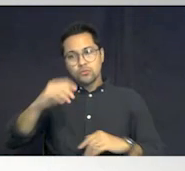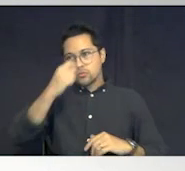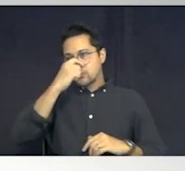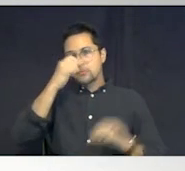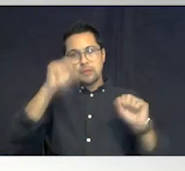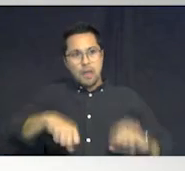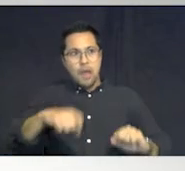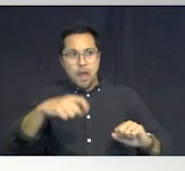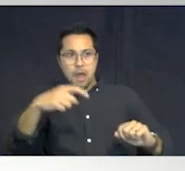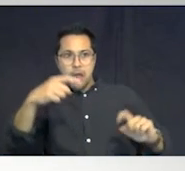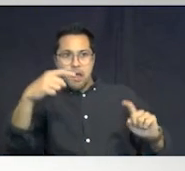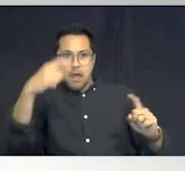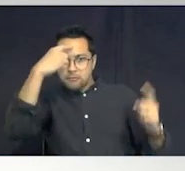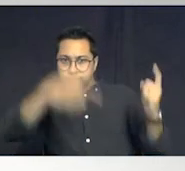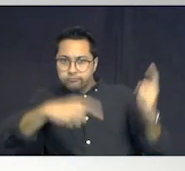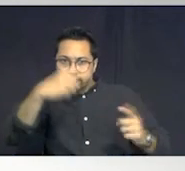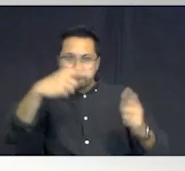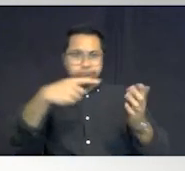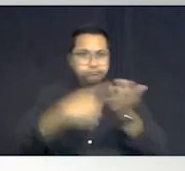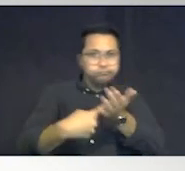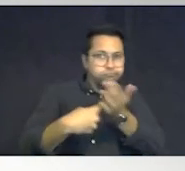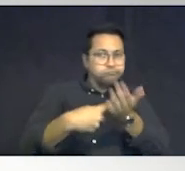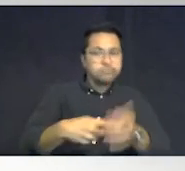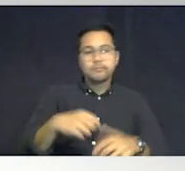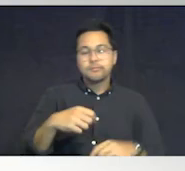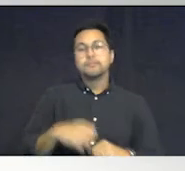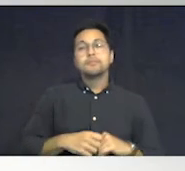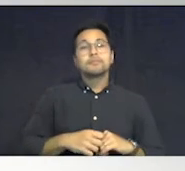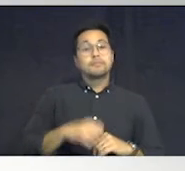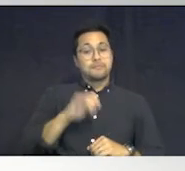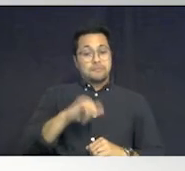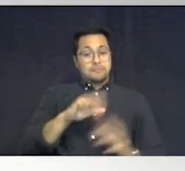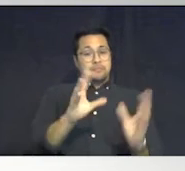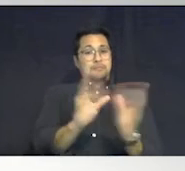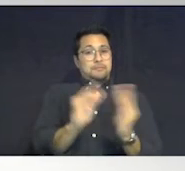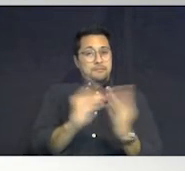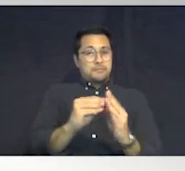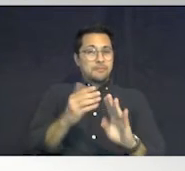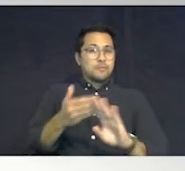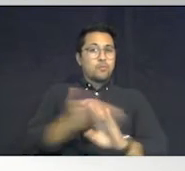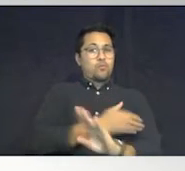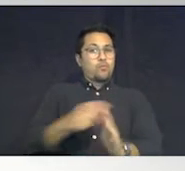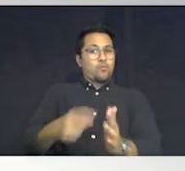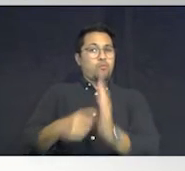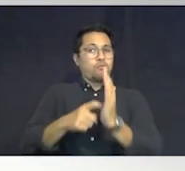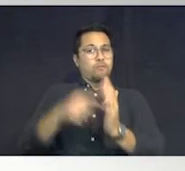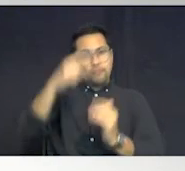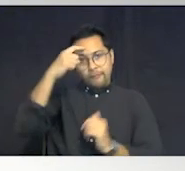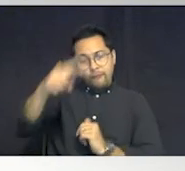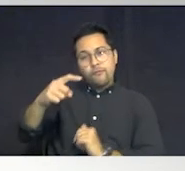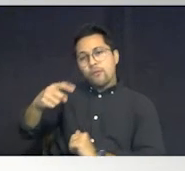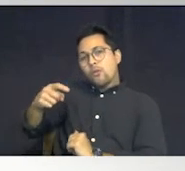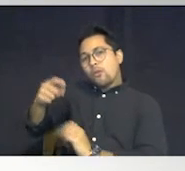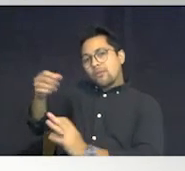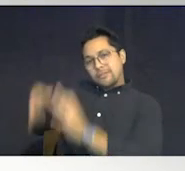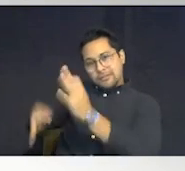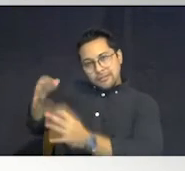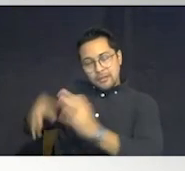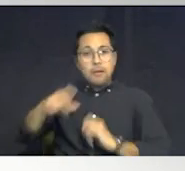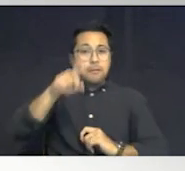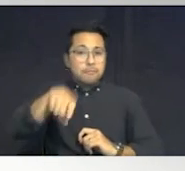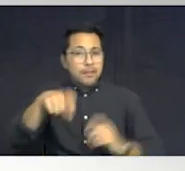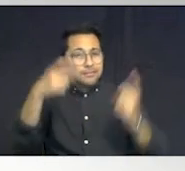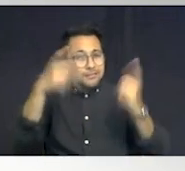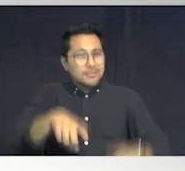less formal process and setting. The resolution meeting is a prerequisite for a due process hearing and must be held within